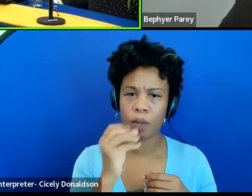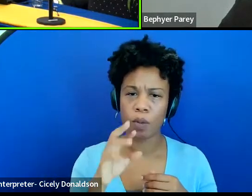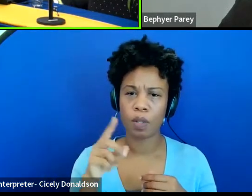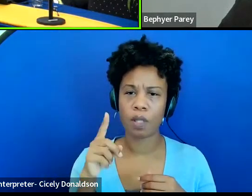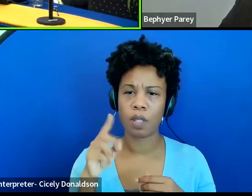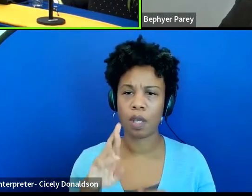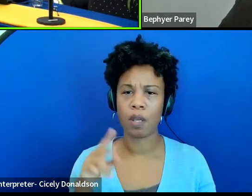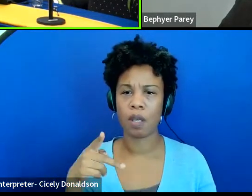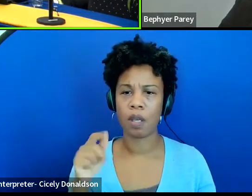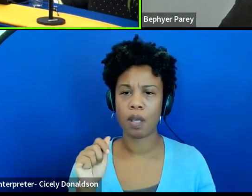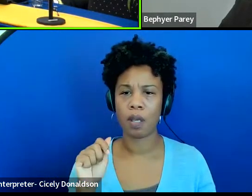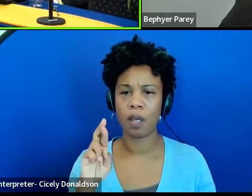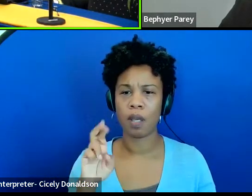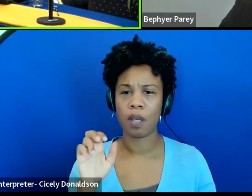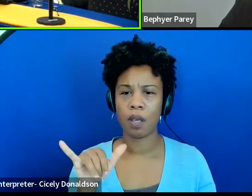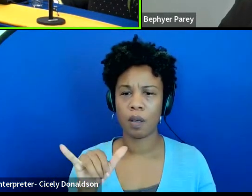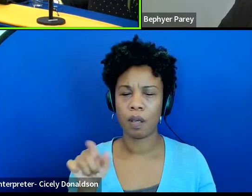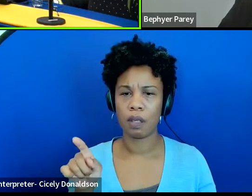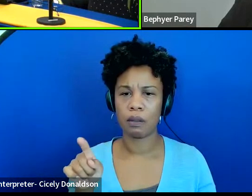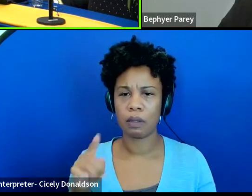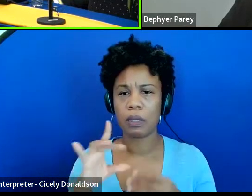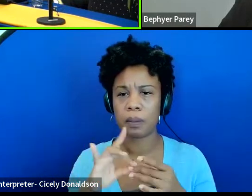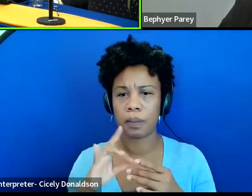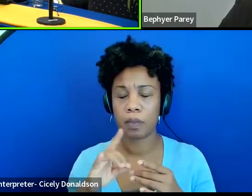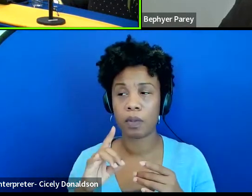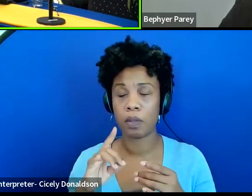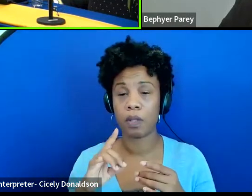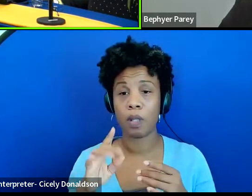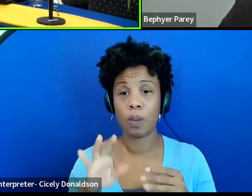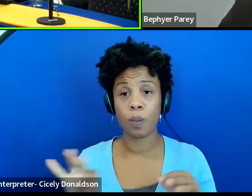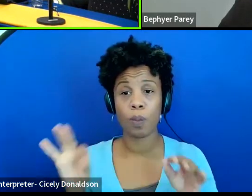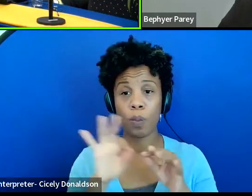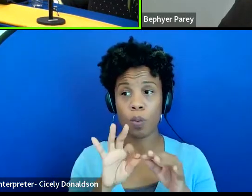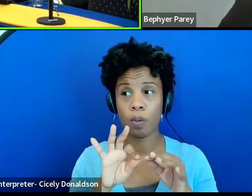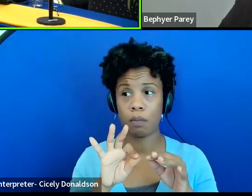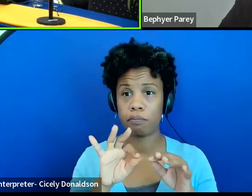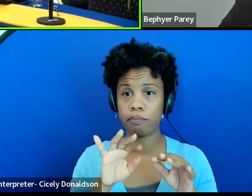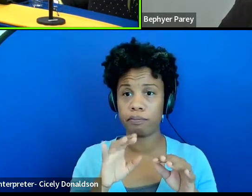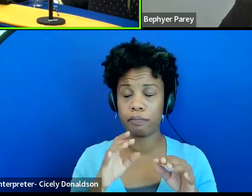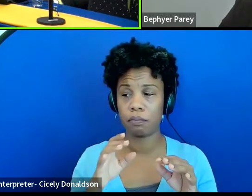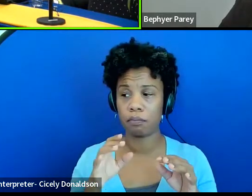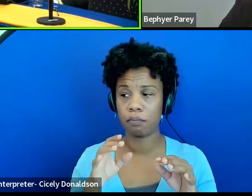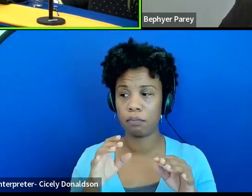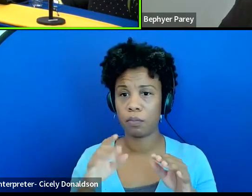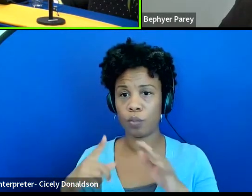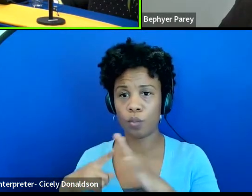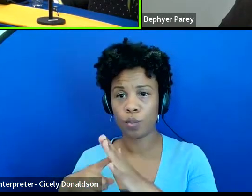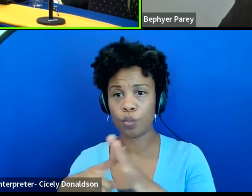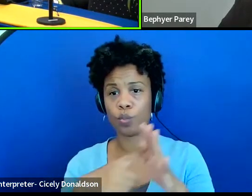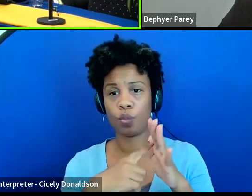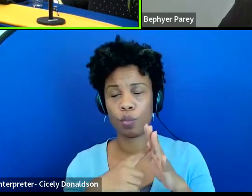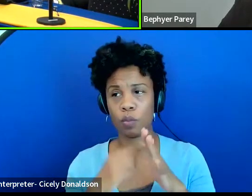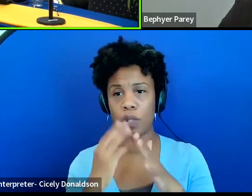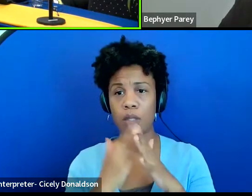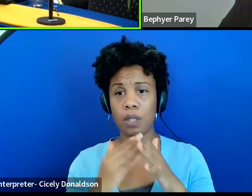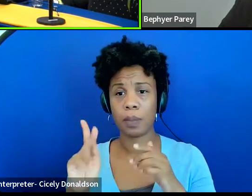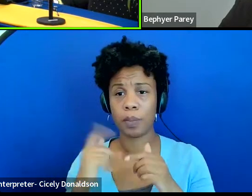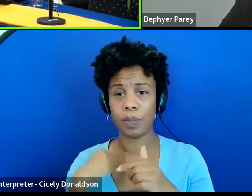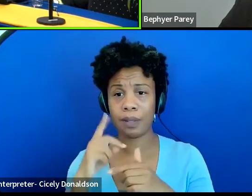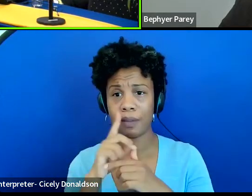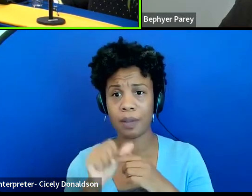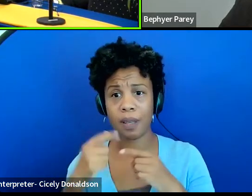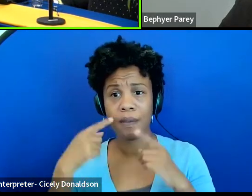who are doing well or who are achieving. And I think what it speaks to for me in terms